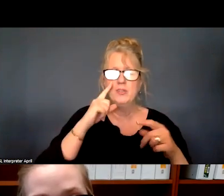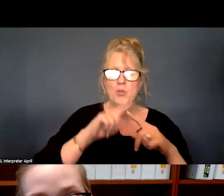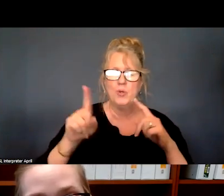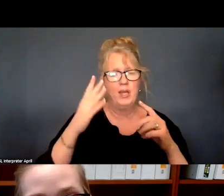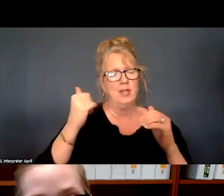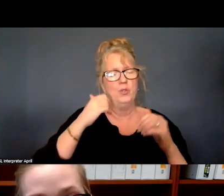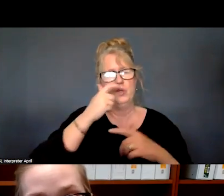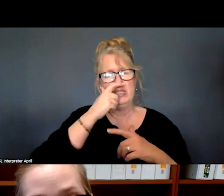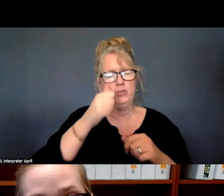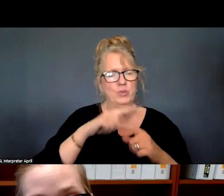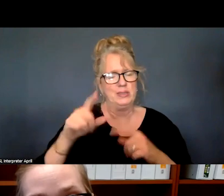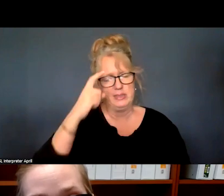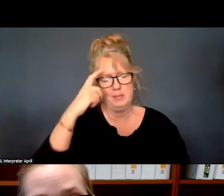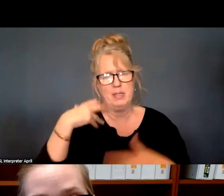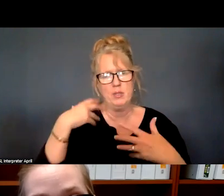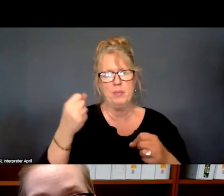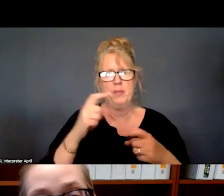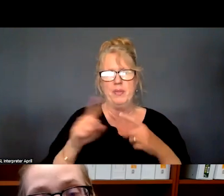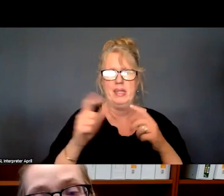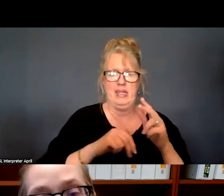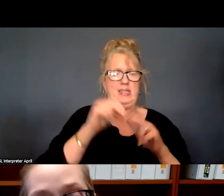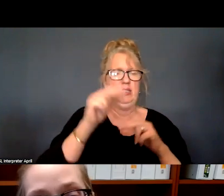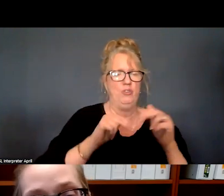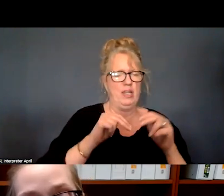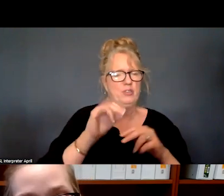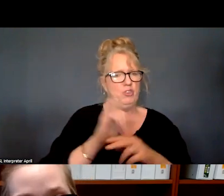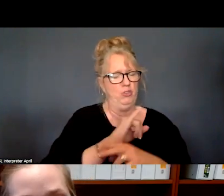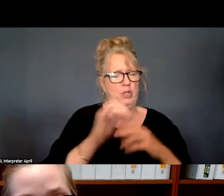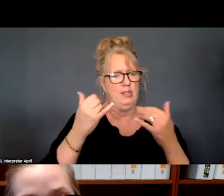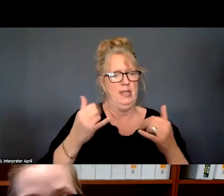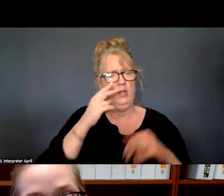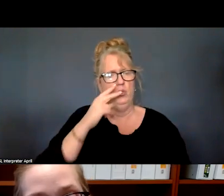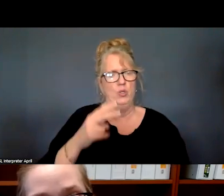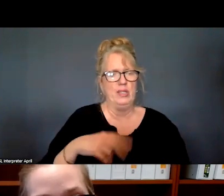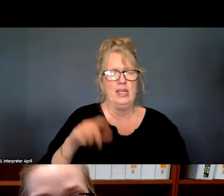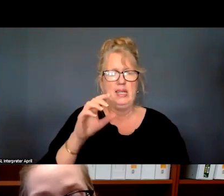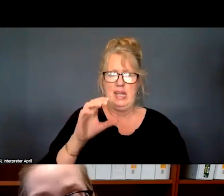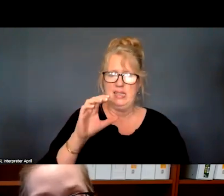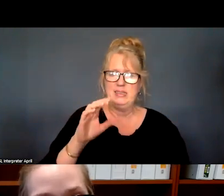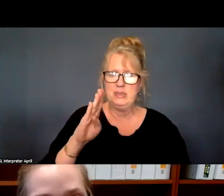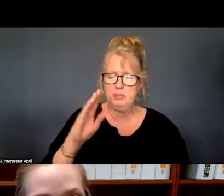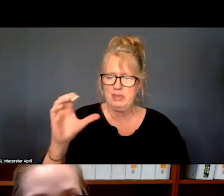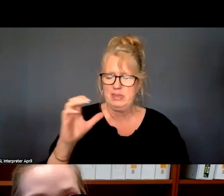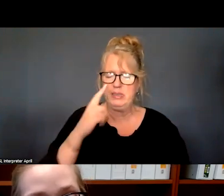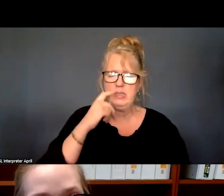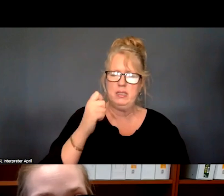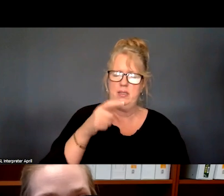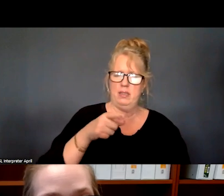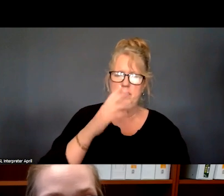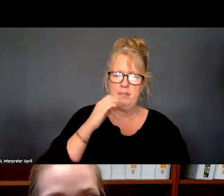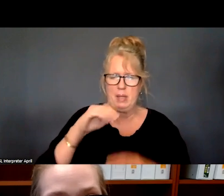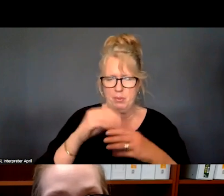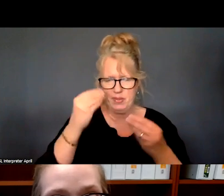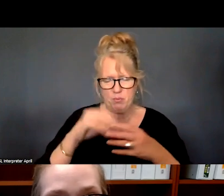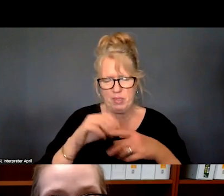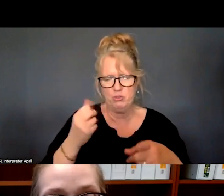in mental health within the construction industry, specifically looking at CDC high-level manuscripts. I put one in the chat to address